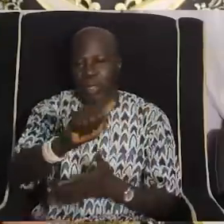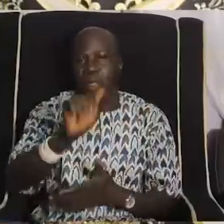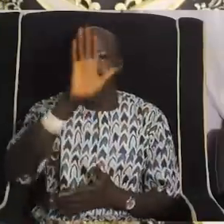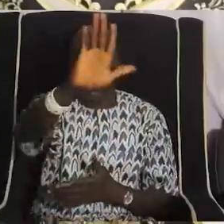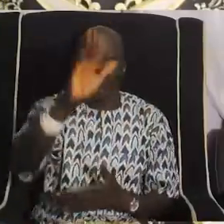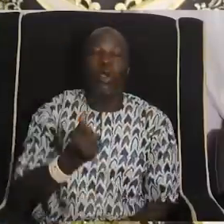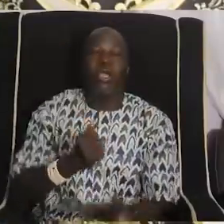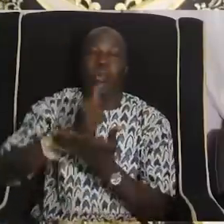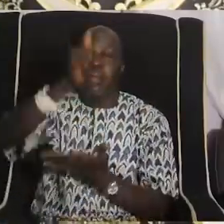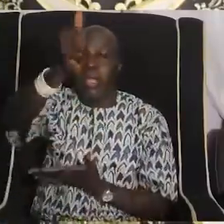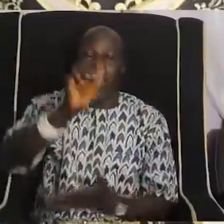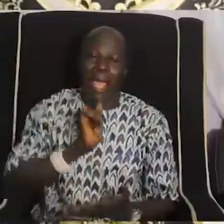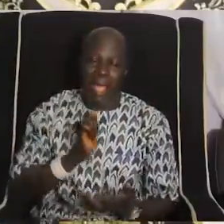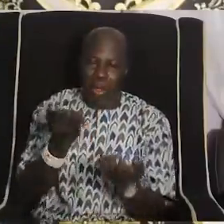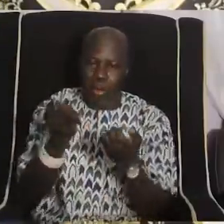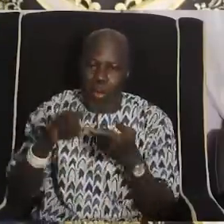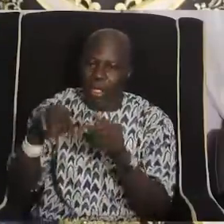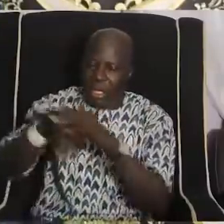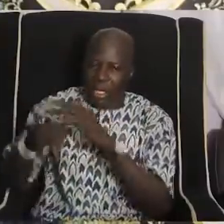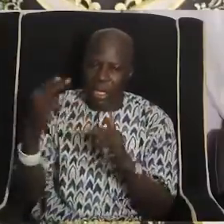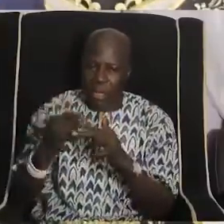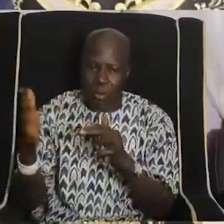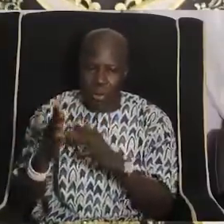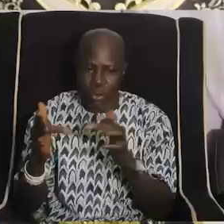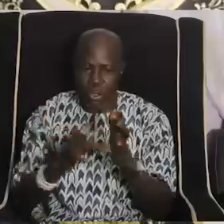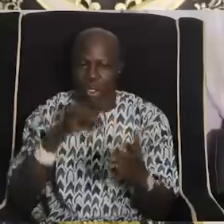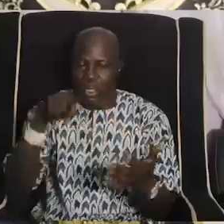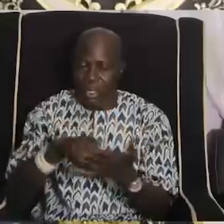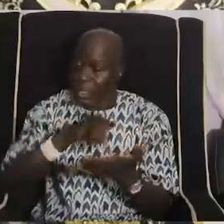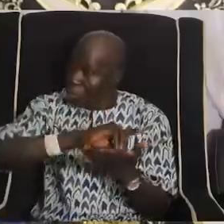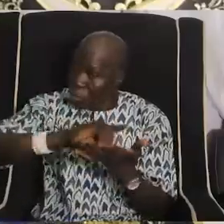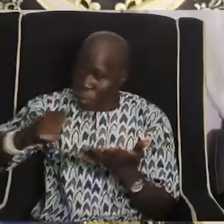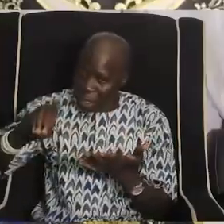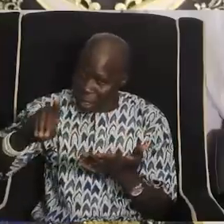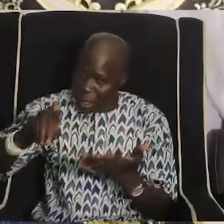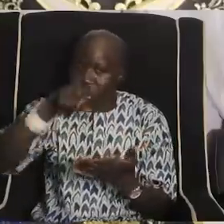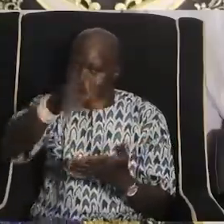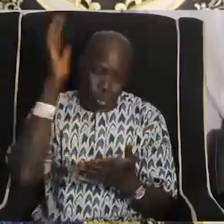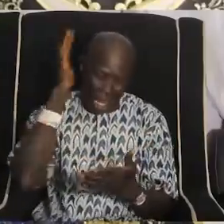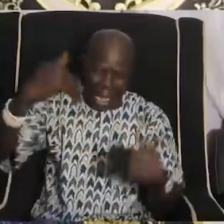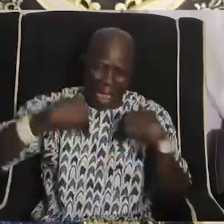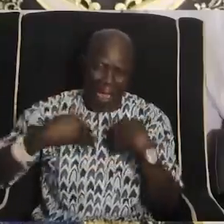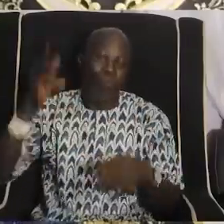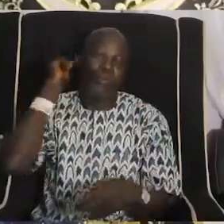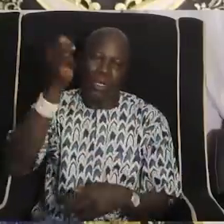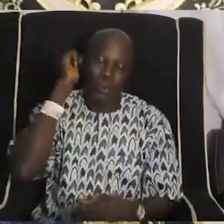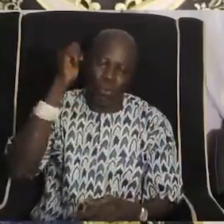Amen. I want your amen. In the name of Jesus. This week. One testimony.